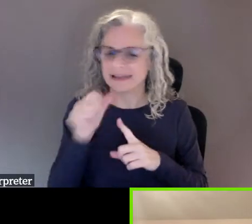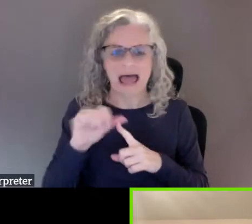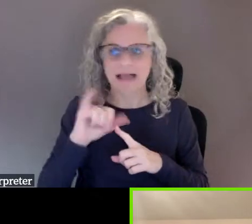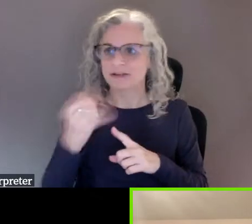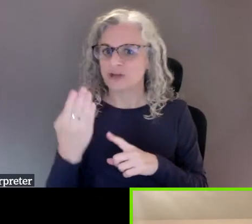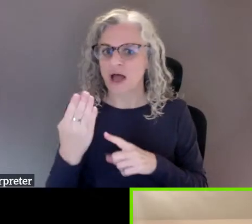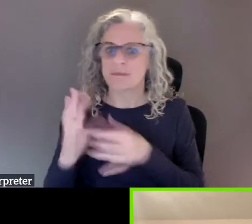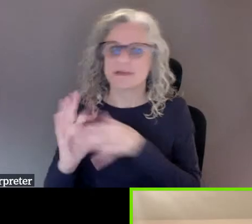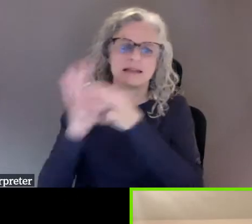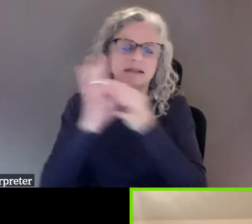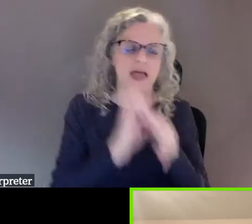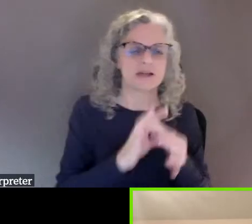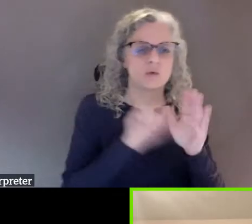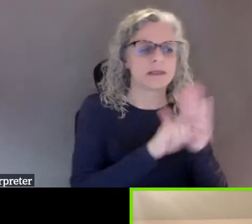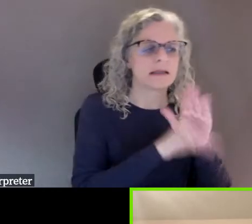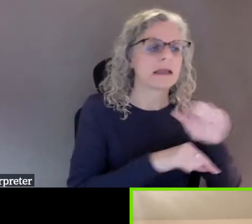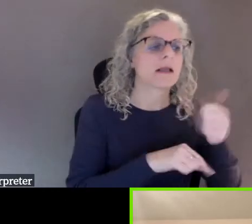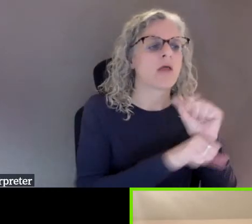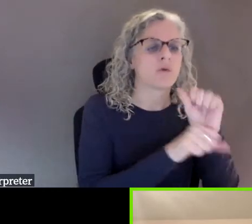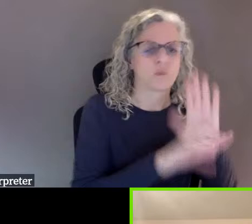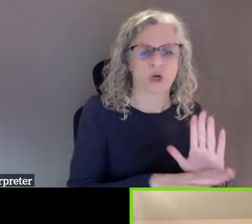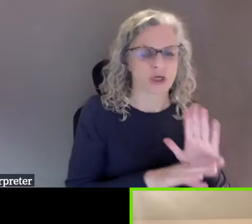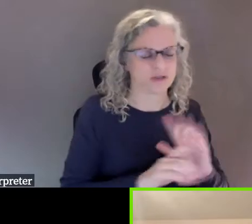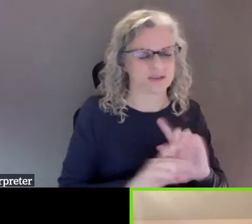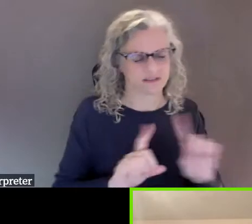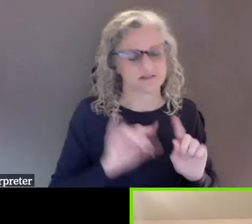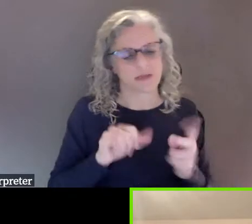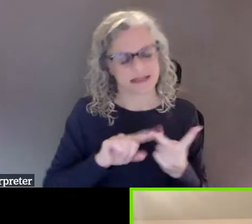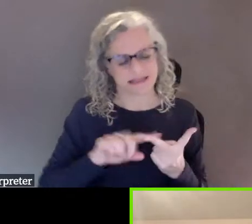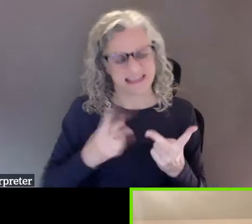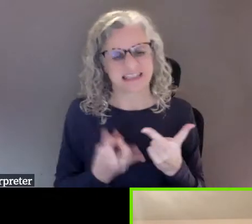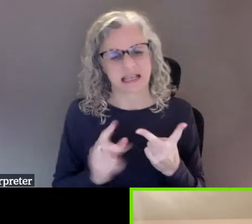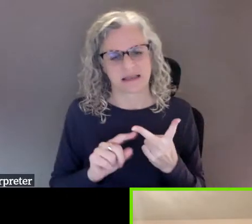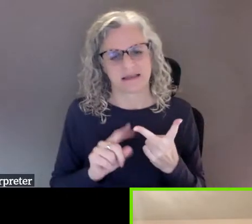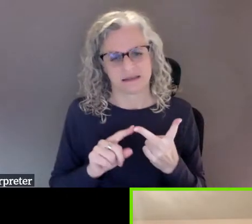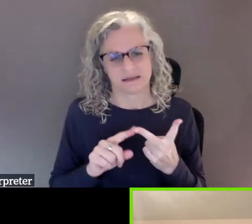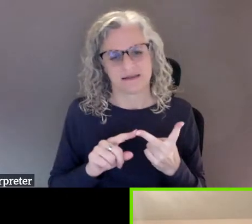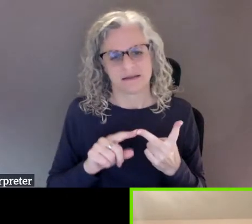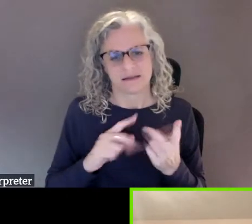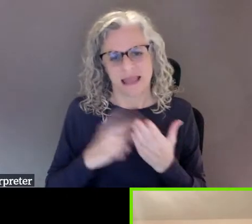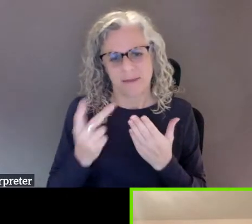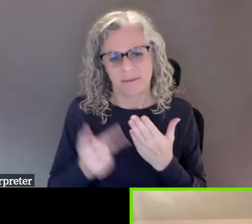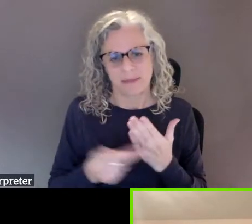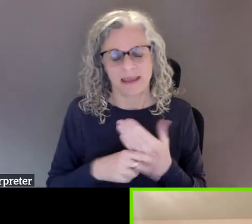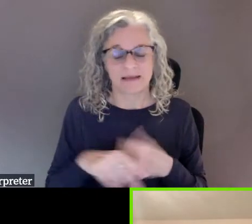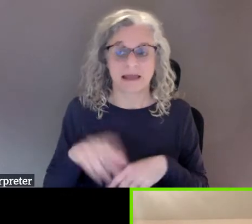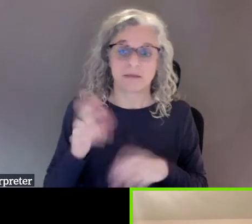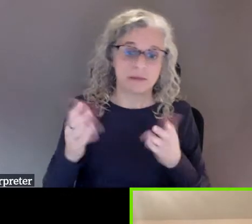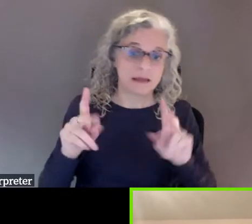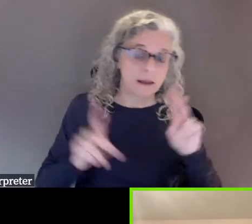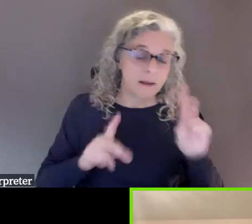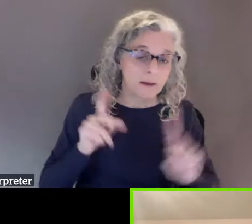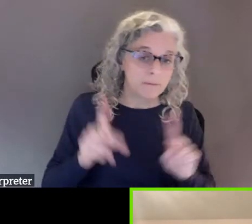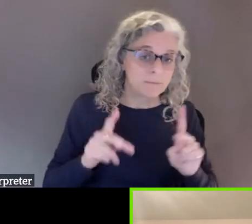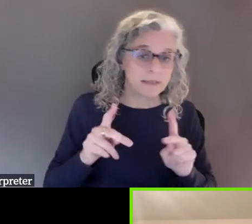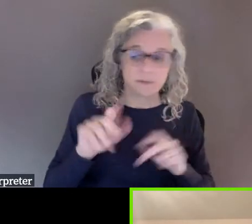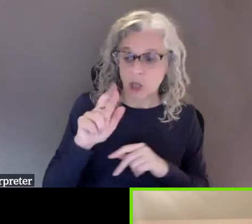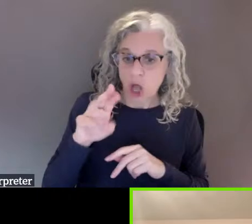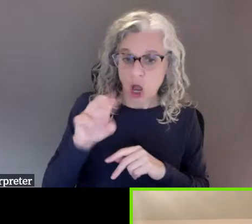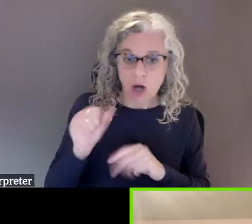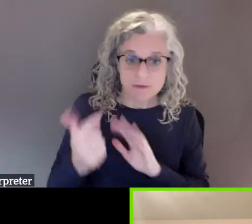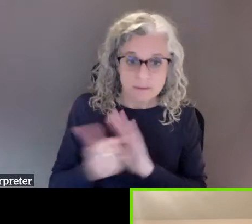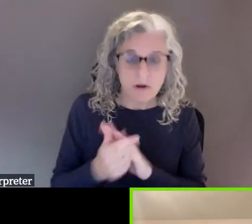workers abroad? So that's our other campaign, and finding, unique ways, whether that's a people's arms embargo, wildcat strikes, etc.,